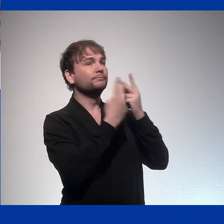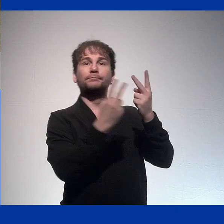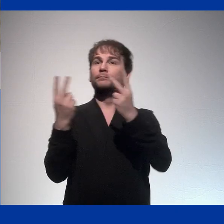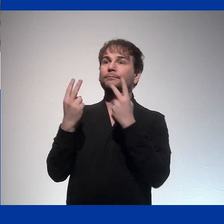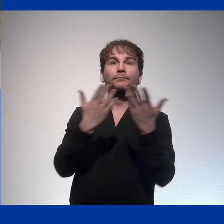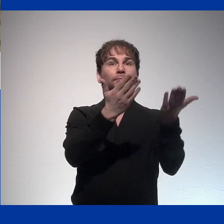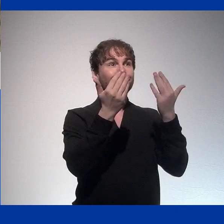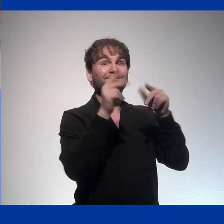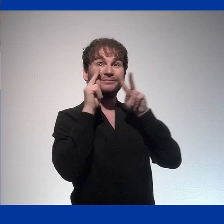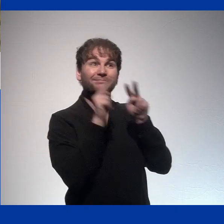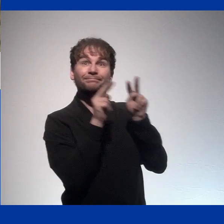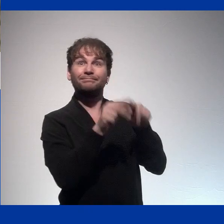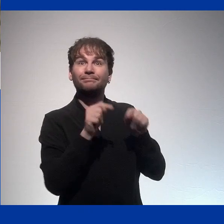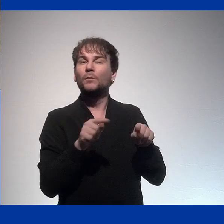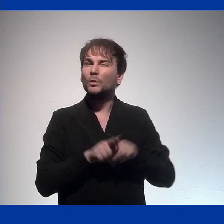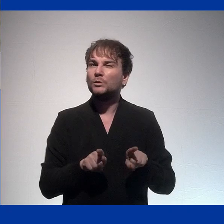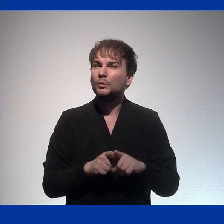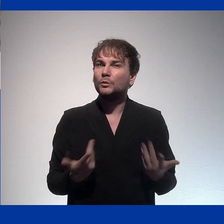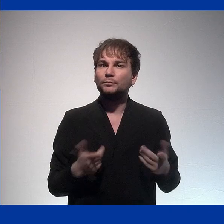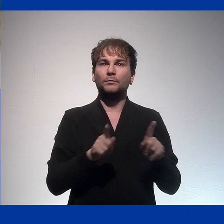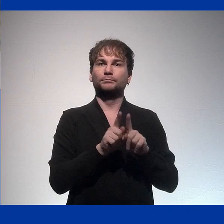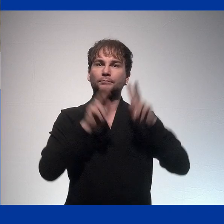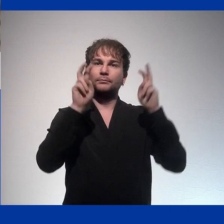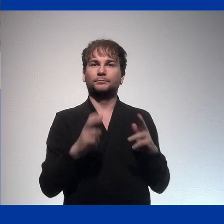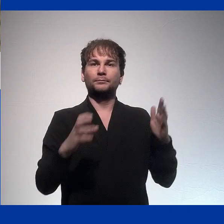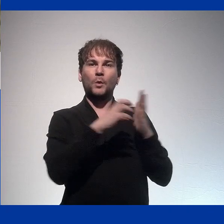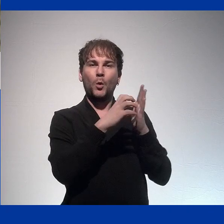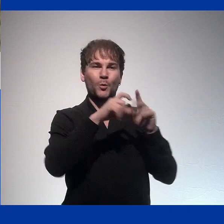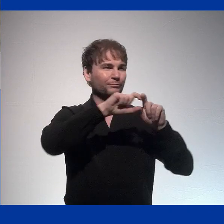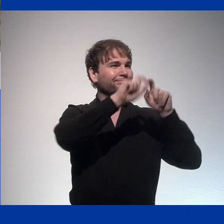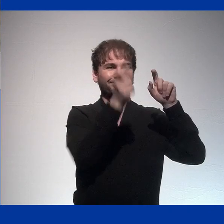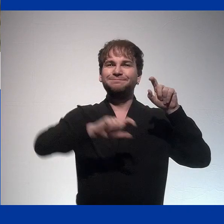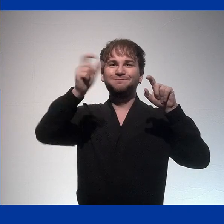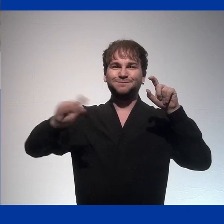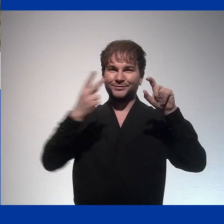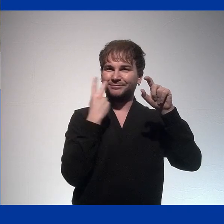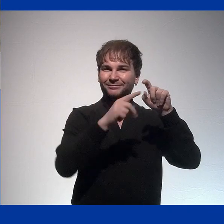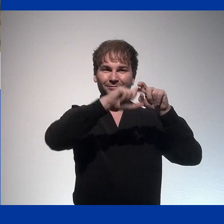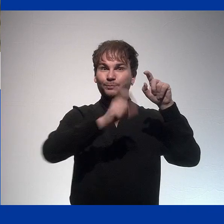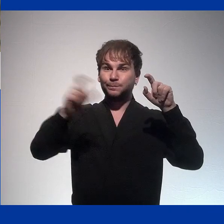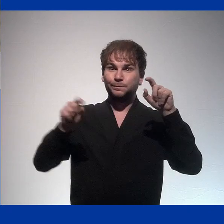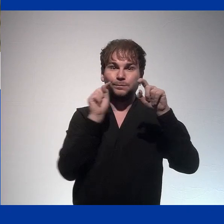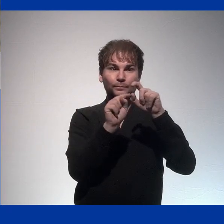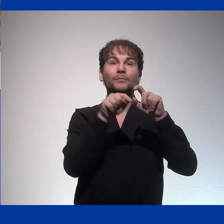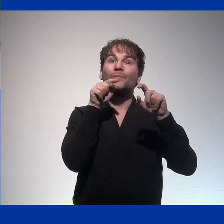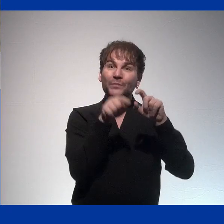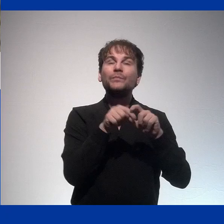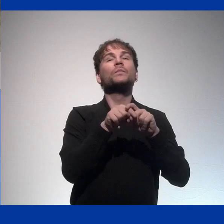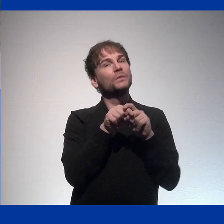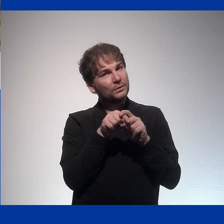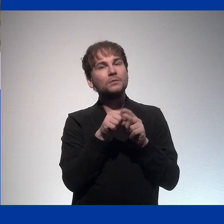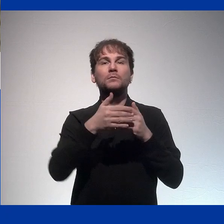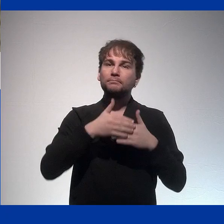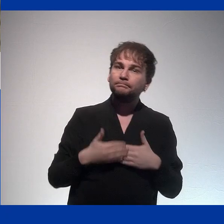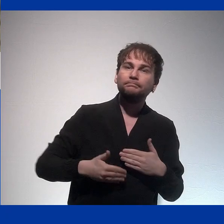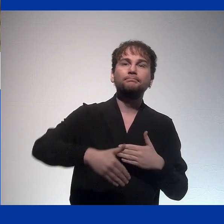have to be vocal and to create spaces to discuss about Bonn process, about agenda, about youth work, to be